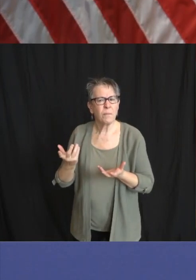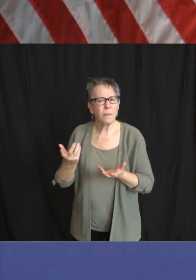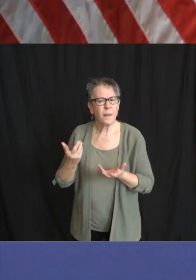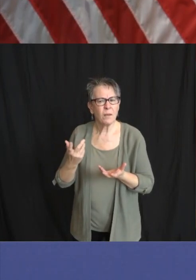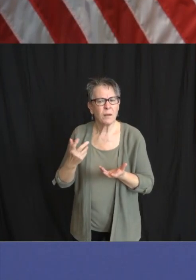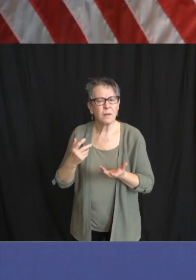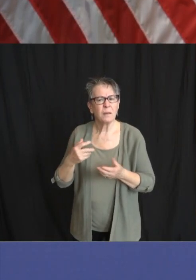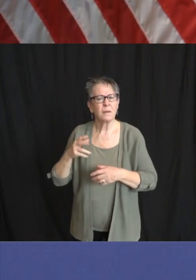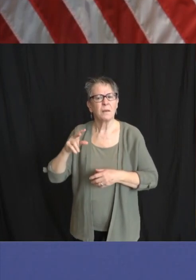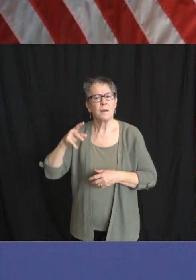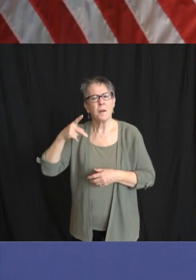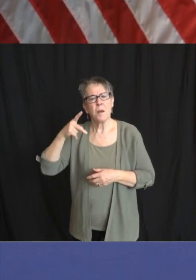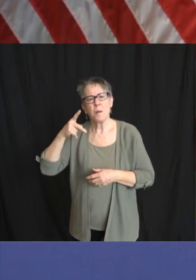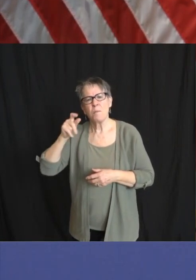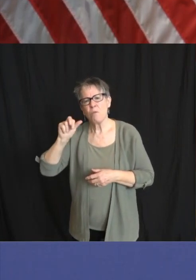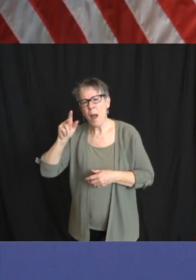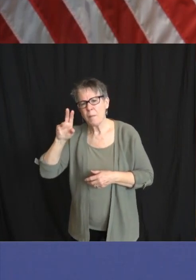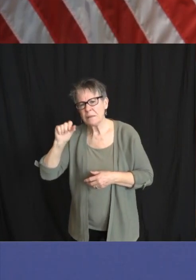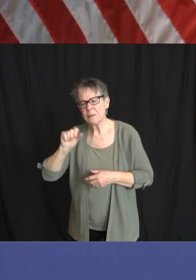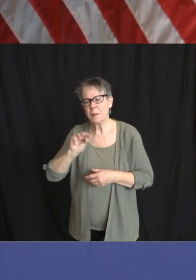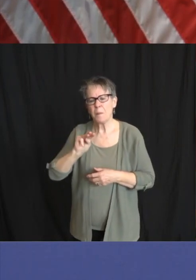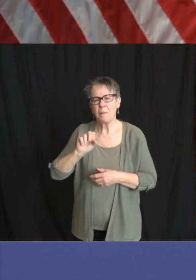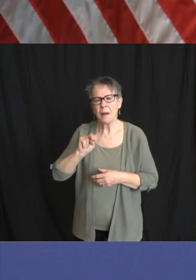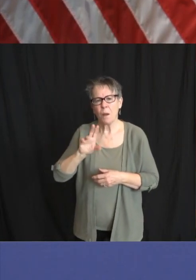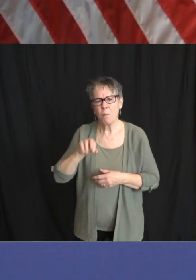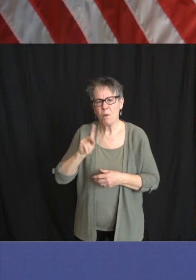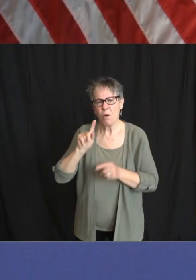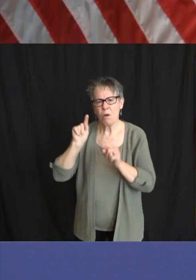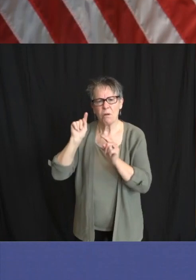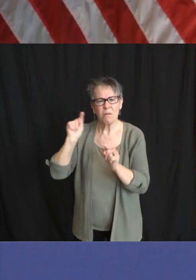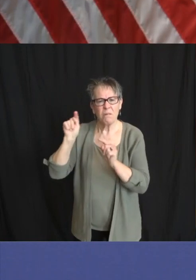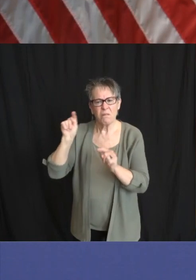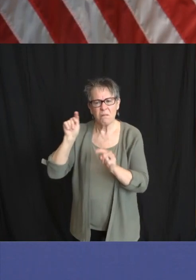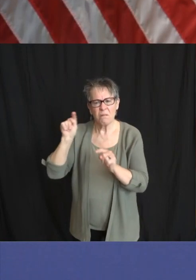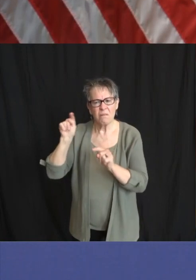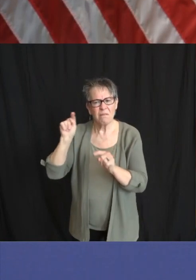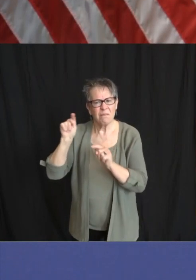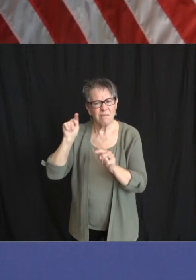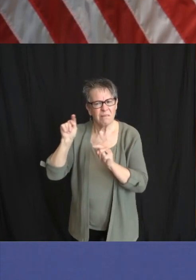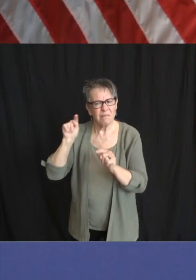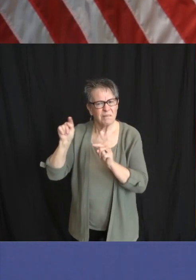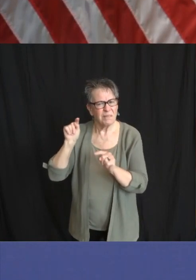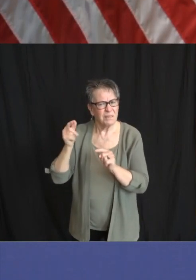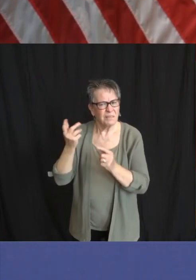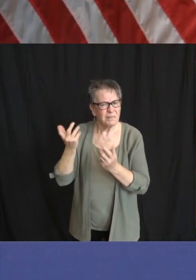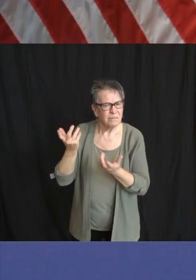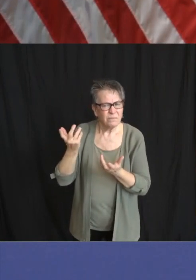of Paramus, in addition to plussing us up with medical personnel, they are helping us, in fact,